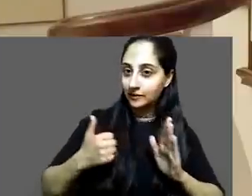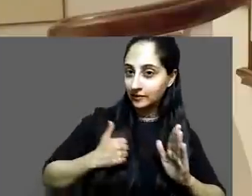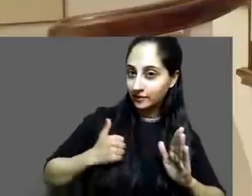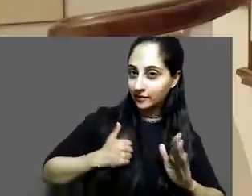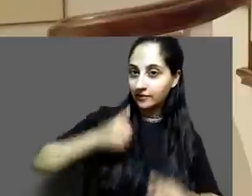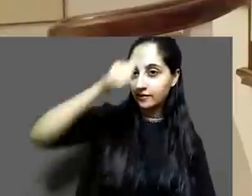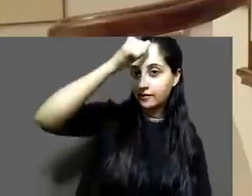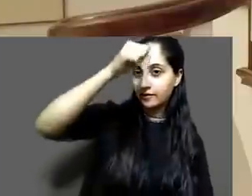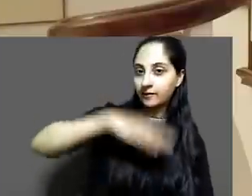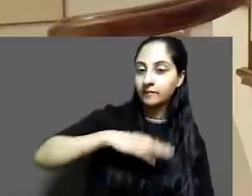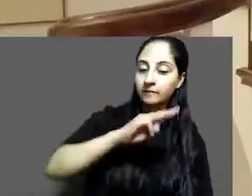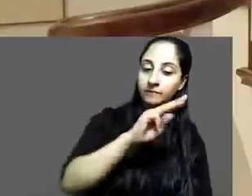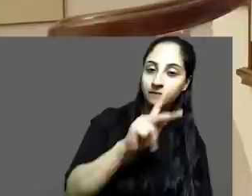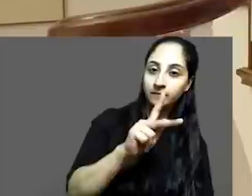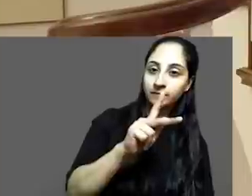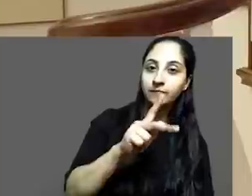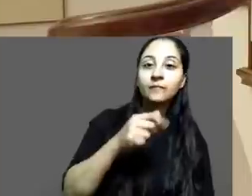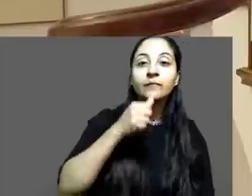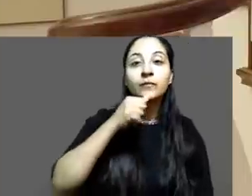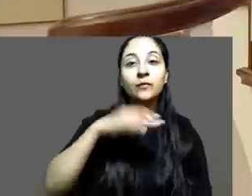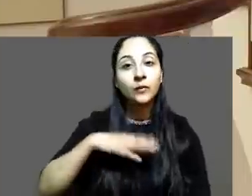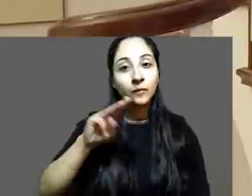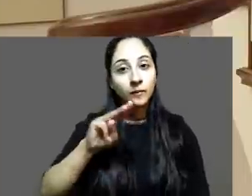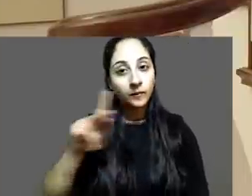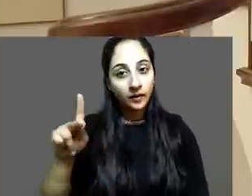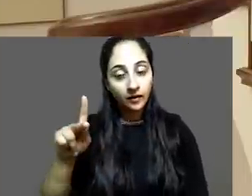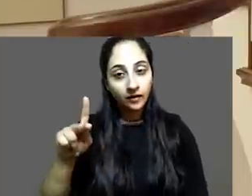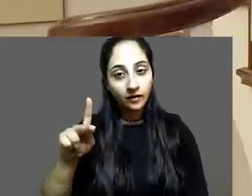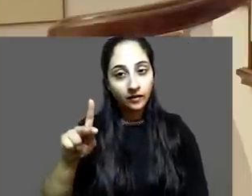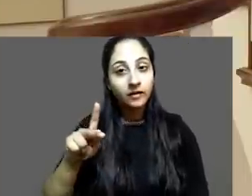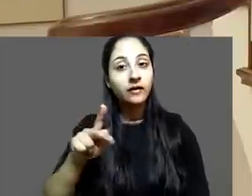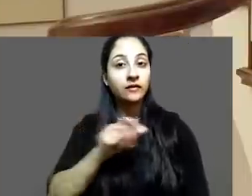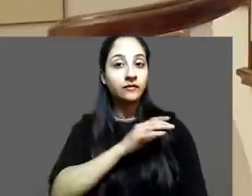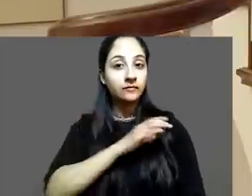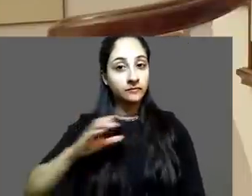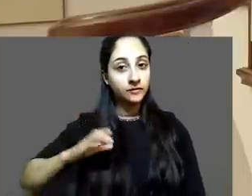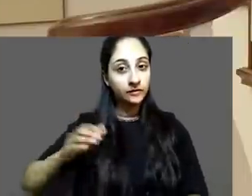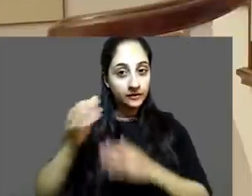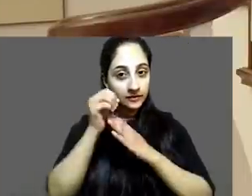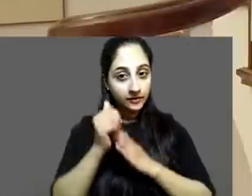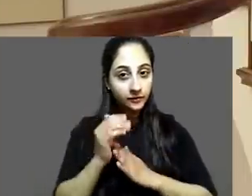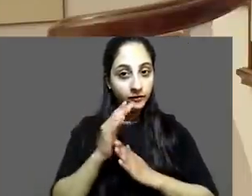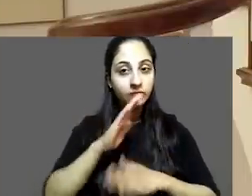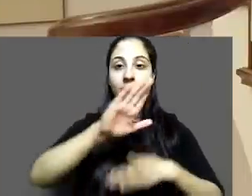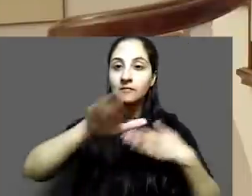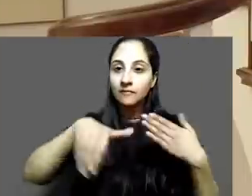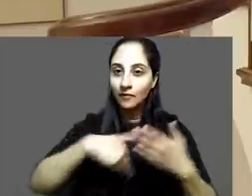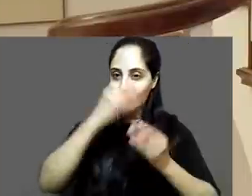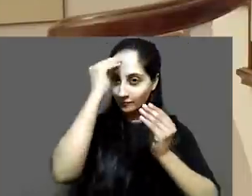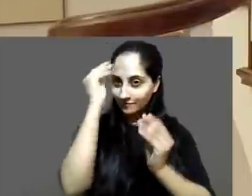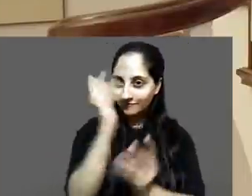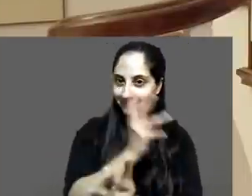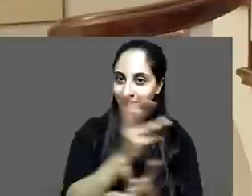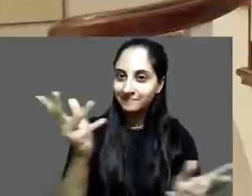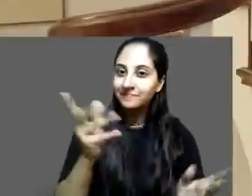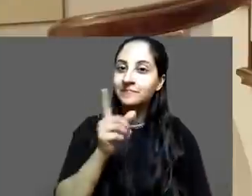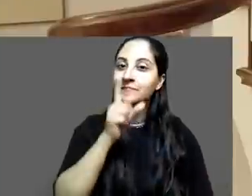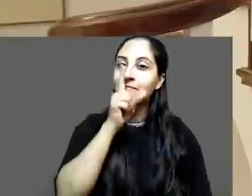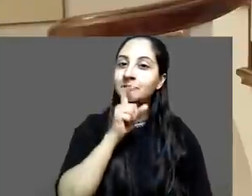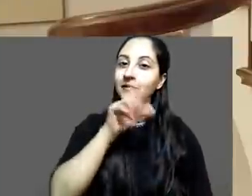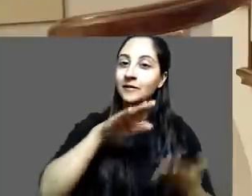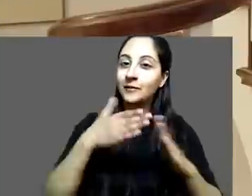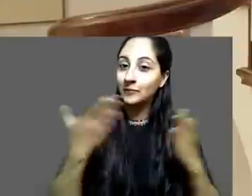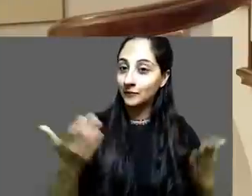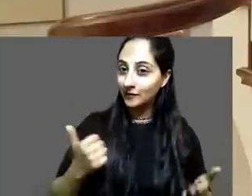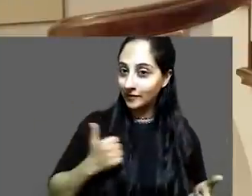the Mukhi Kamne Sahibs and Mukhiani Kamne Sahibas and all institutional leaders across the country, we wish every